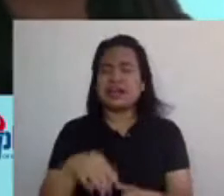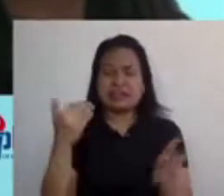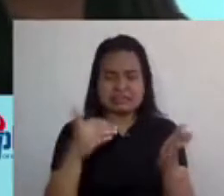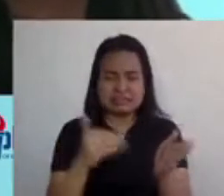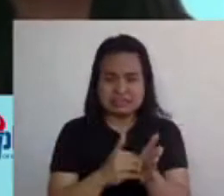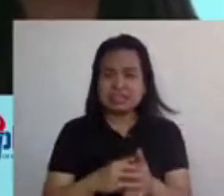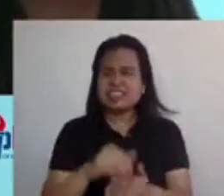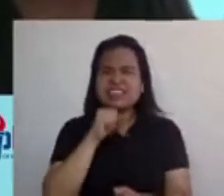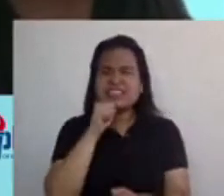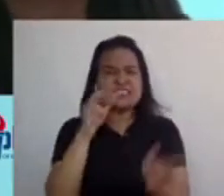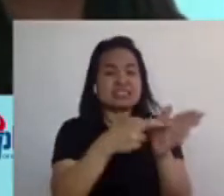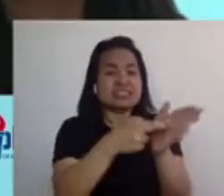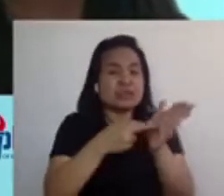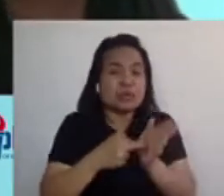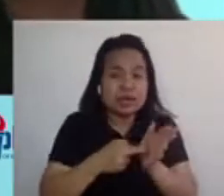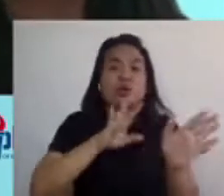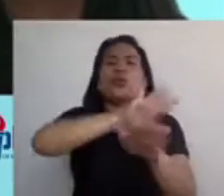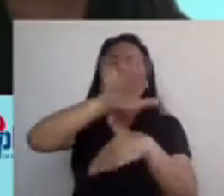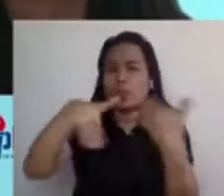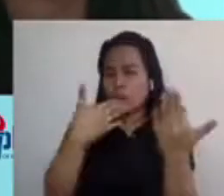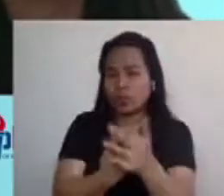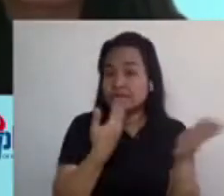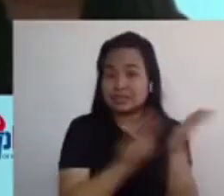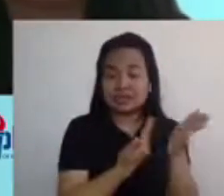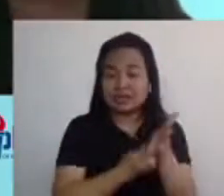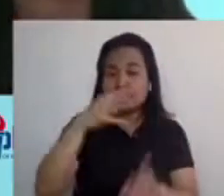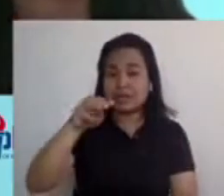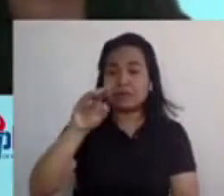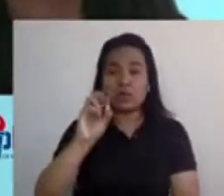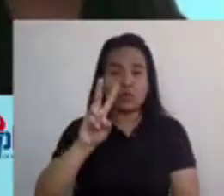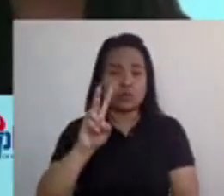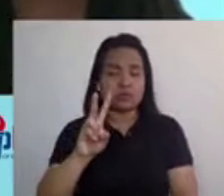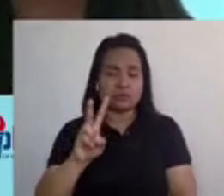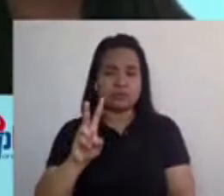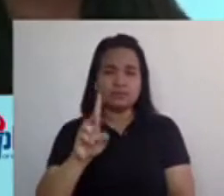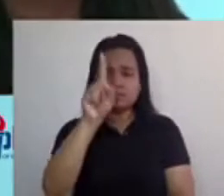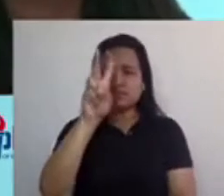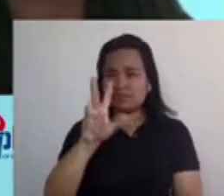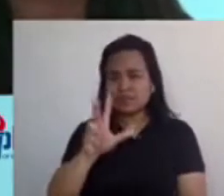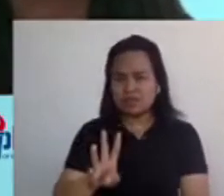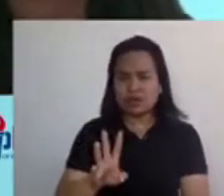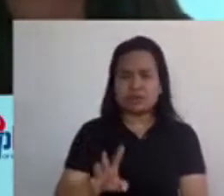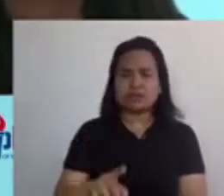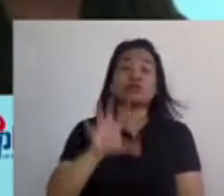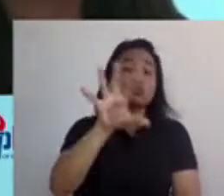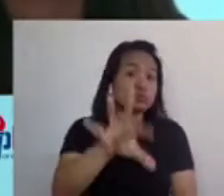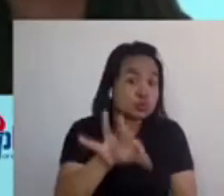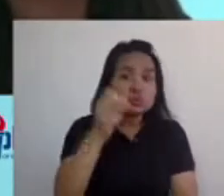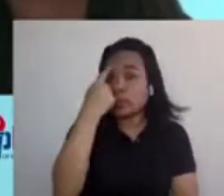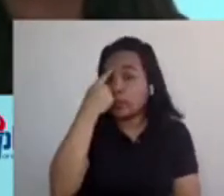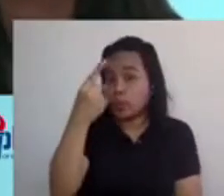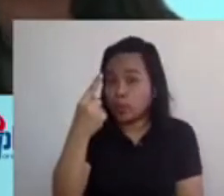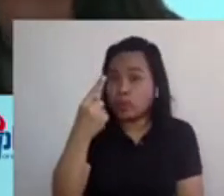all MOVs, all 1, 2, 3, 4, even if you have them. Just choose the highest one that